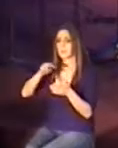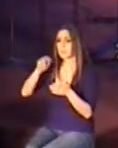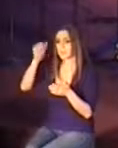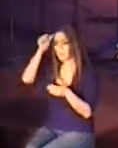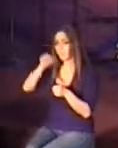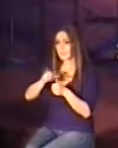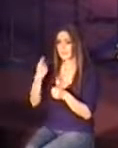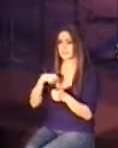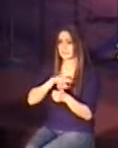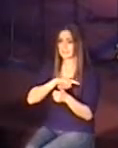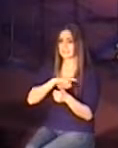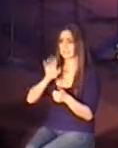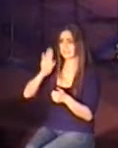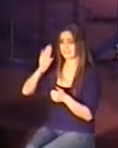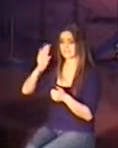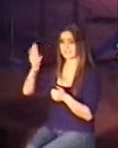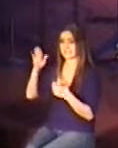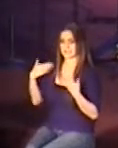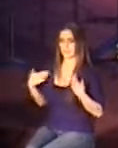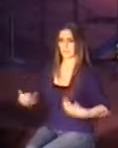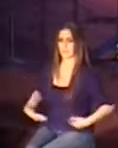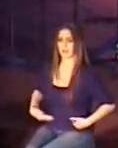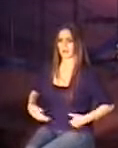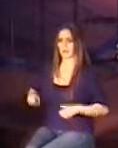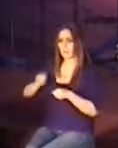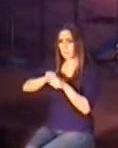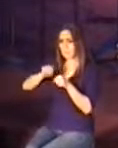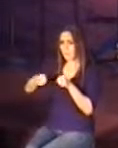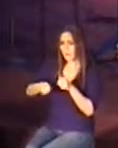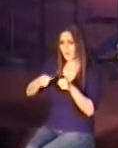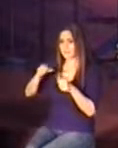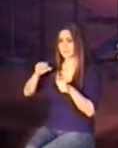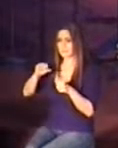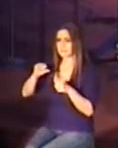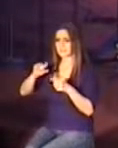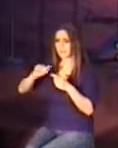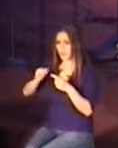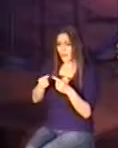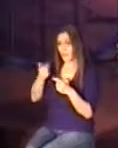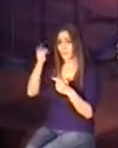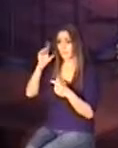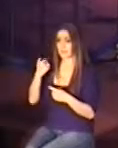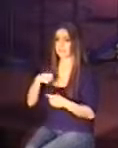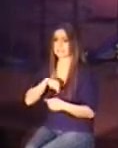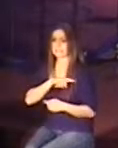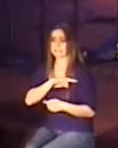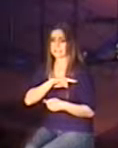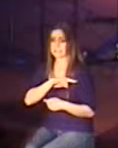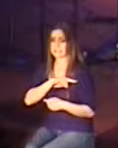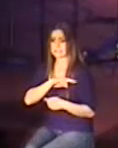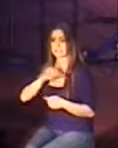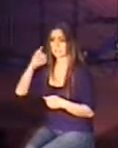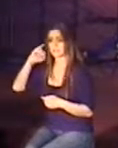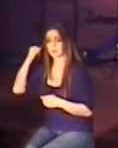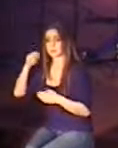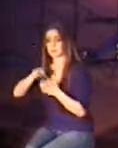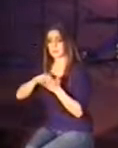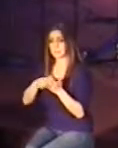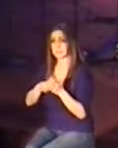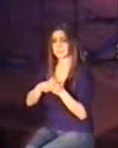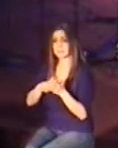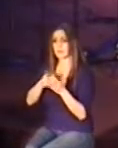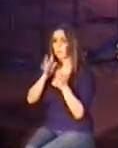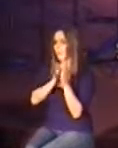and that was broken and scarred for us. The blood or the juice, represents the blood of Jesus that